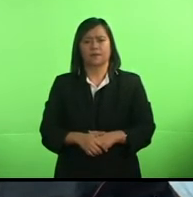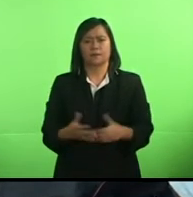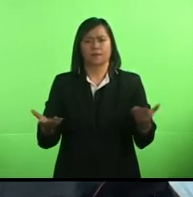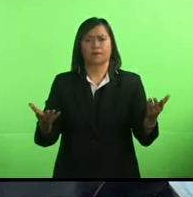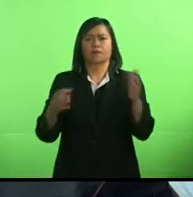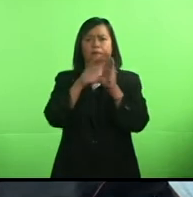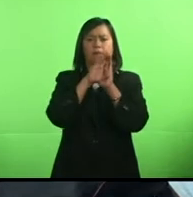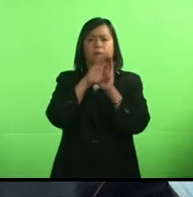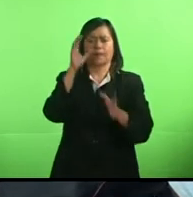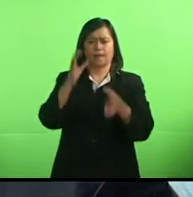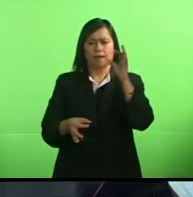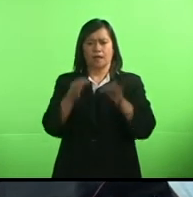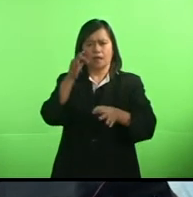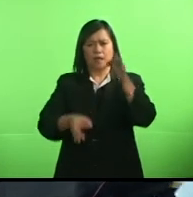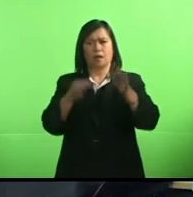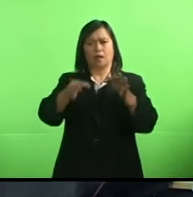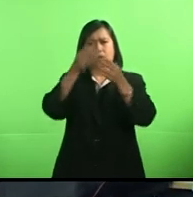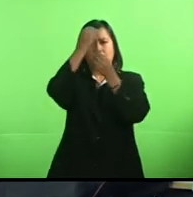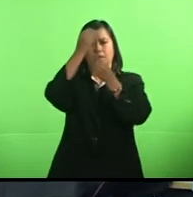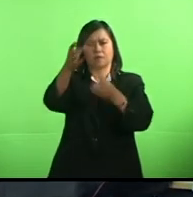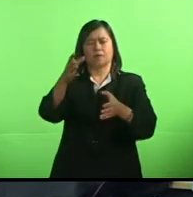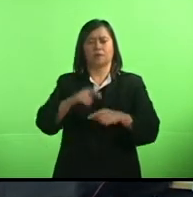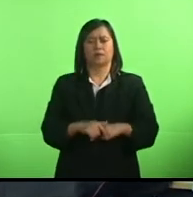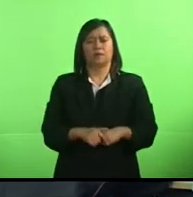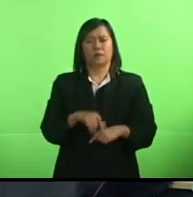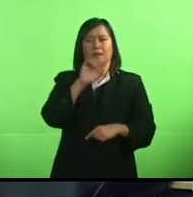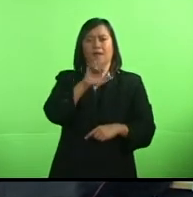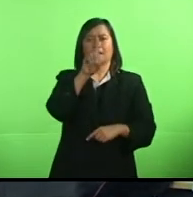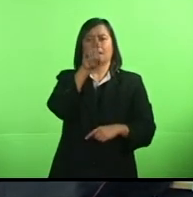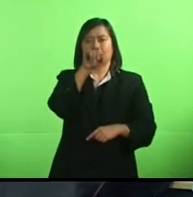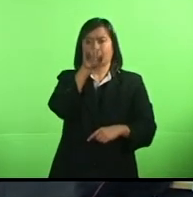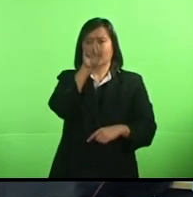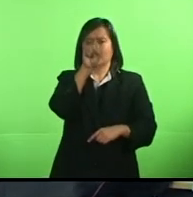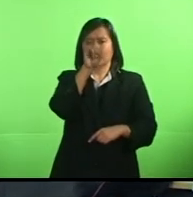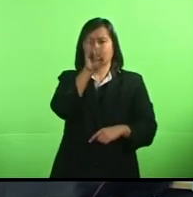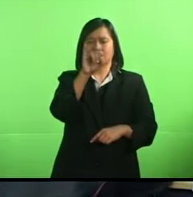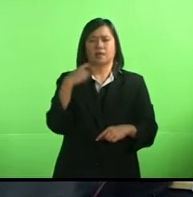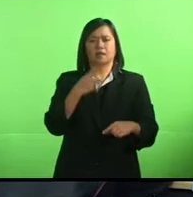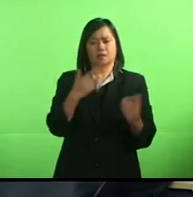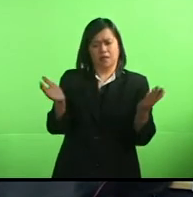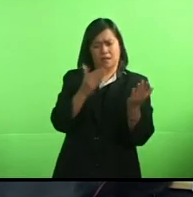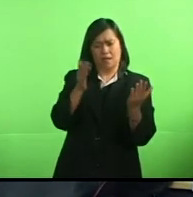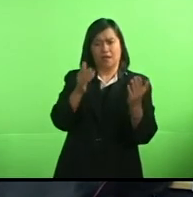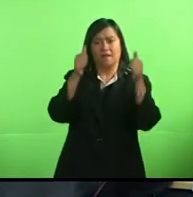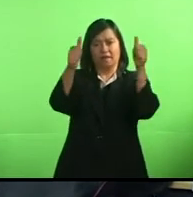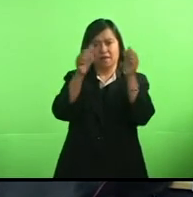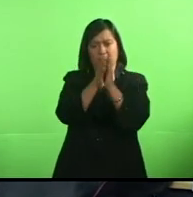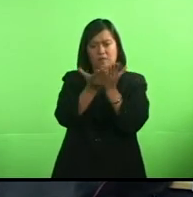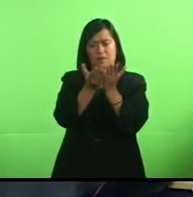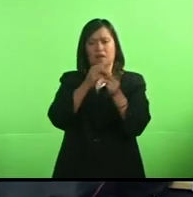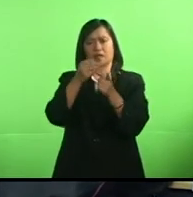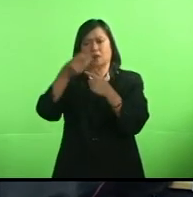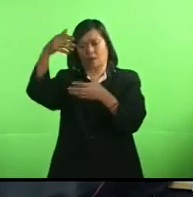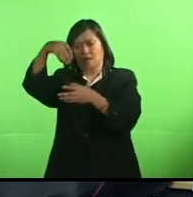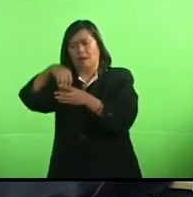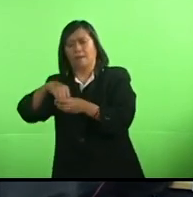If unless they say it's one by year addition, you can see on the other front page or the inner page here,